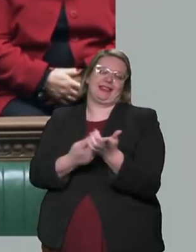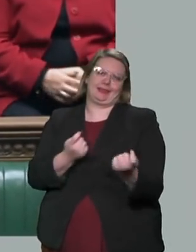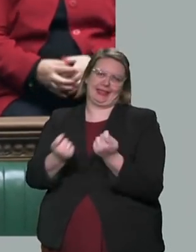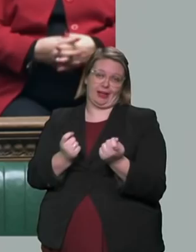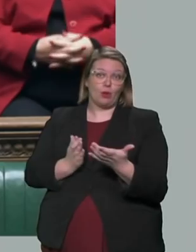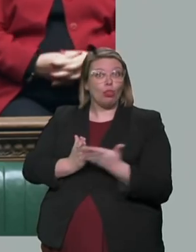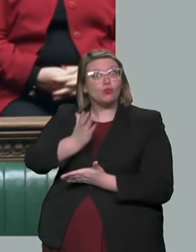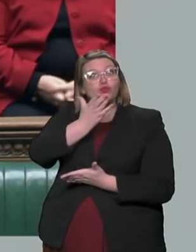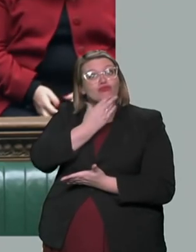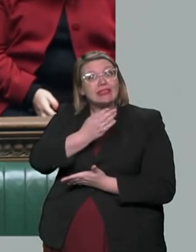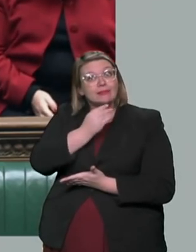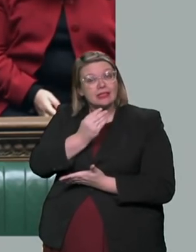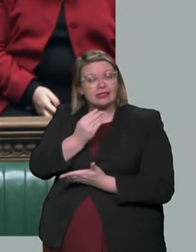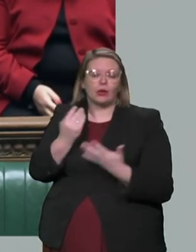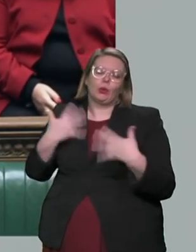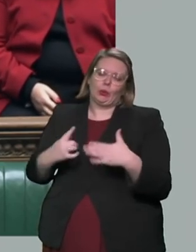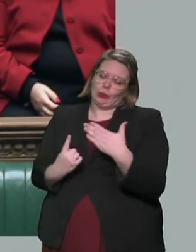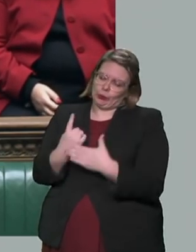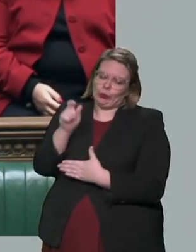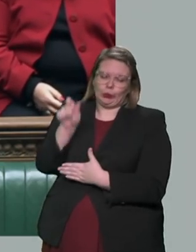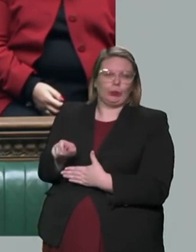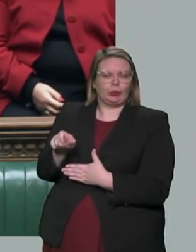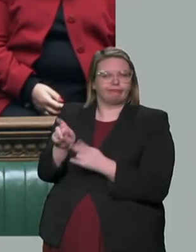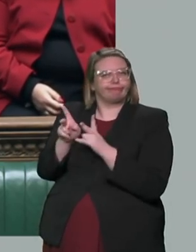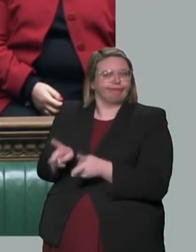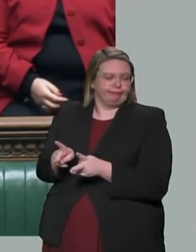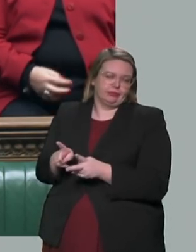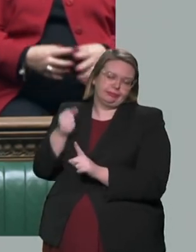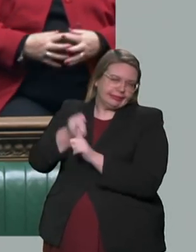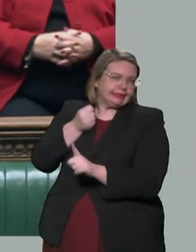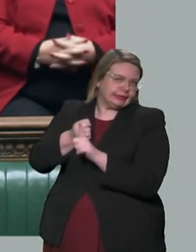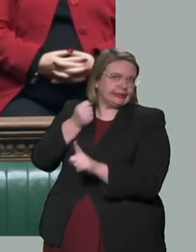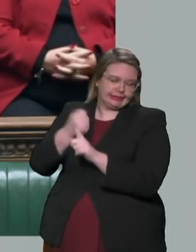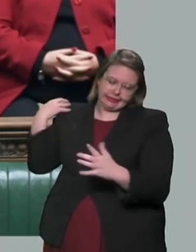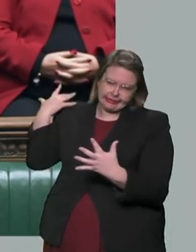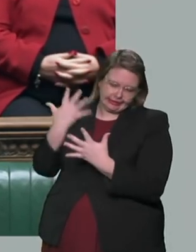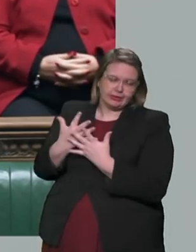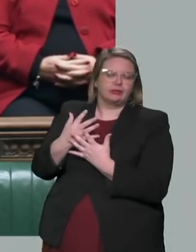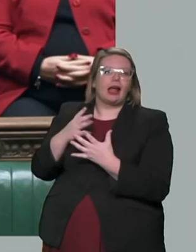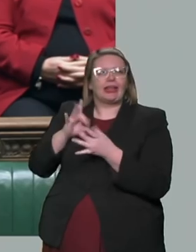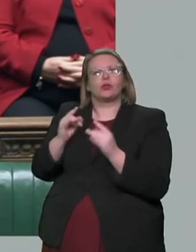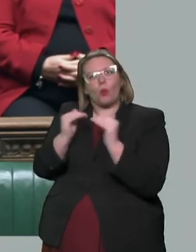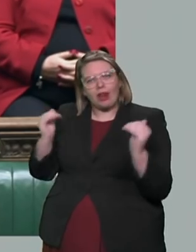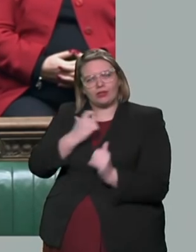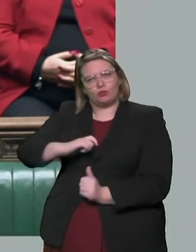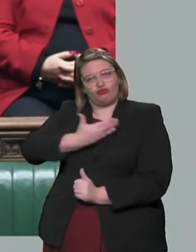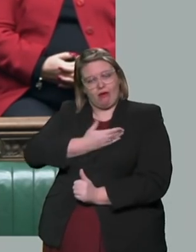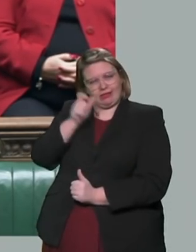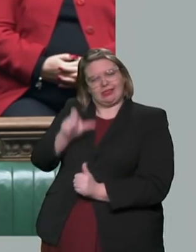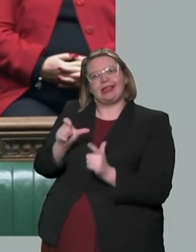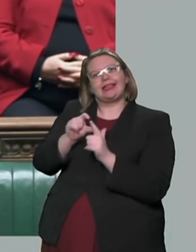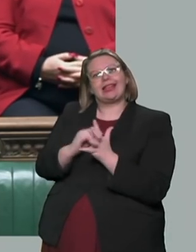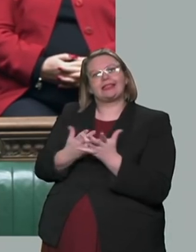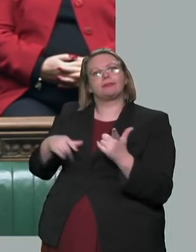break, the world lost a giant in the fight of equality and human rights, the great Desmond Tutu. And I would like to offer